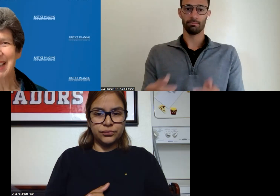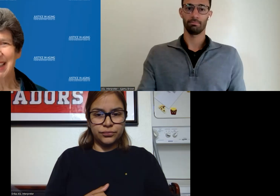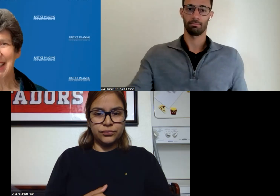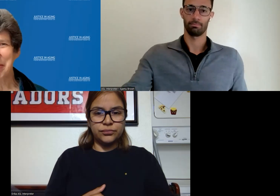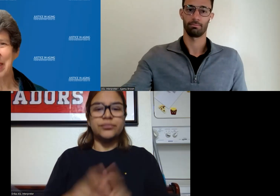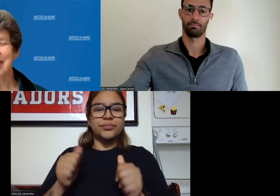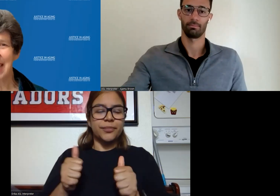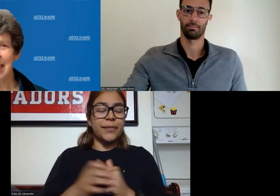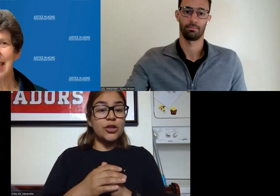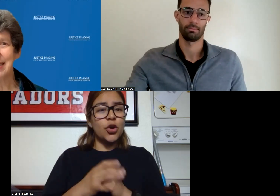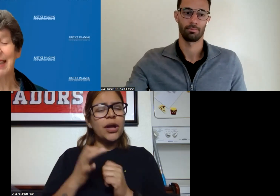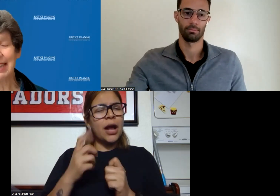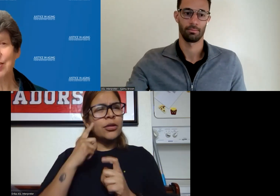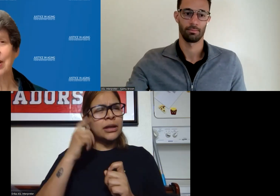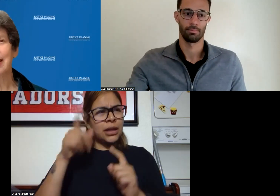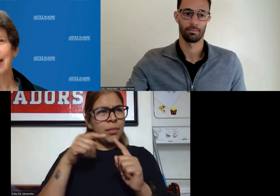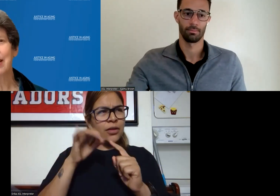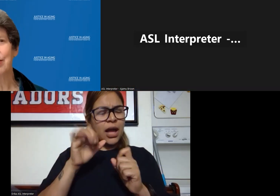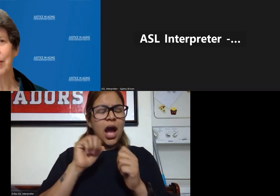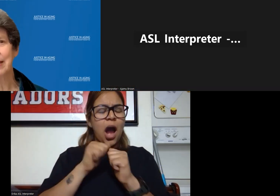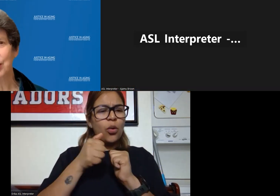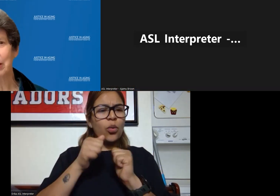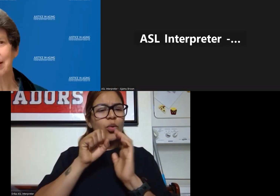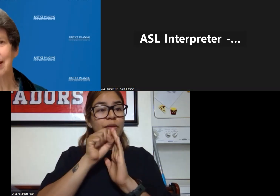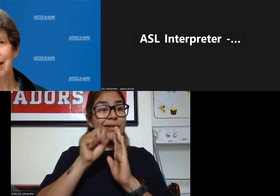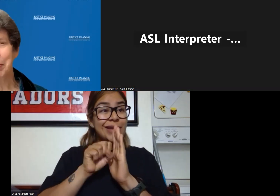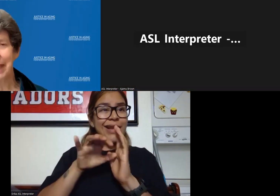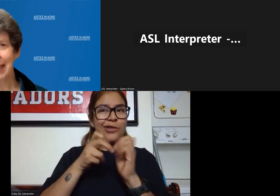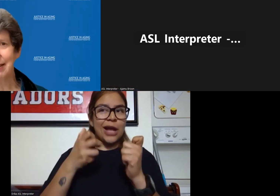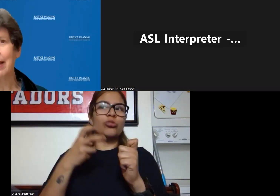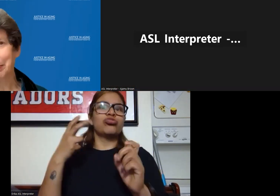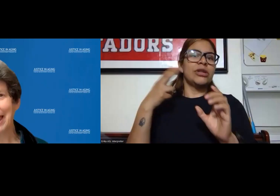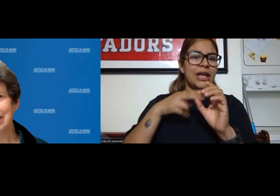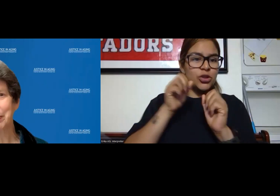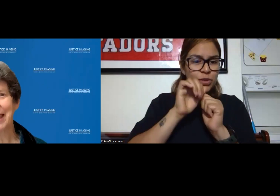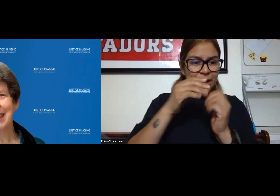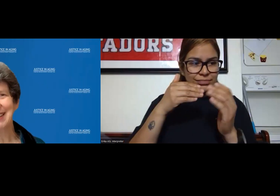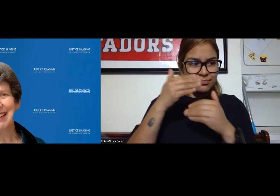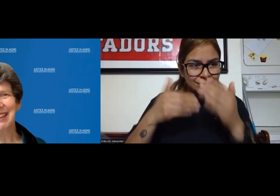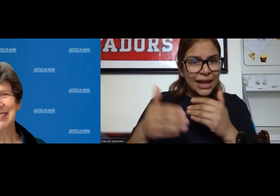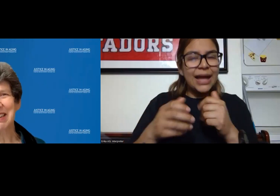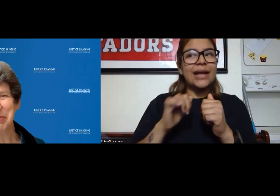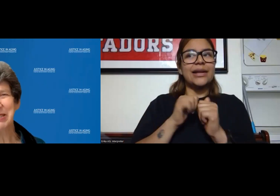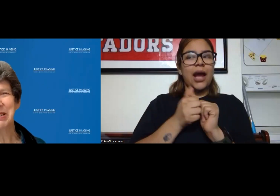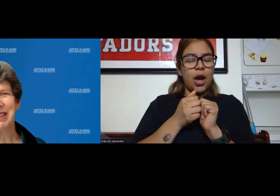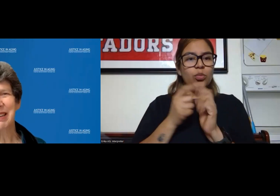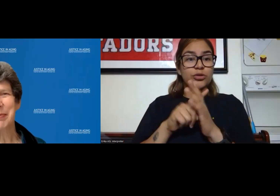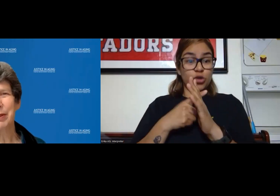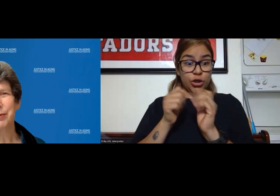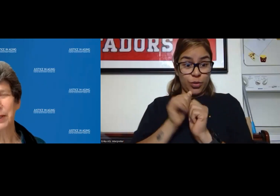because the state has engaged in a transition plan, a compliance plan to come